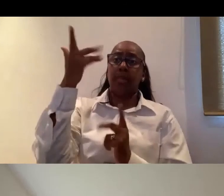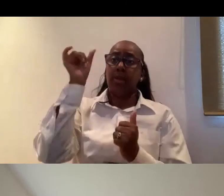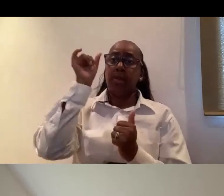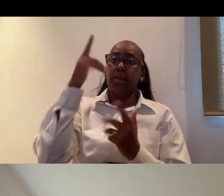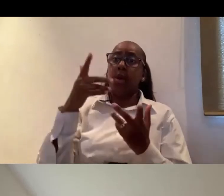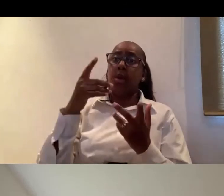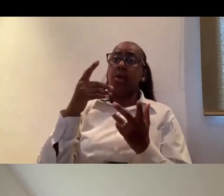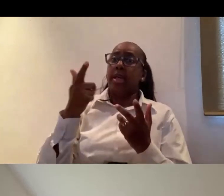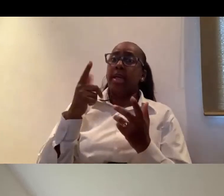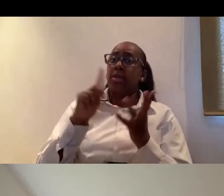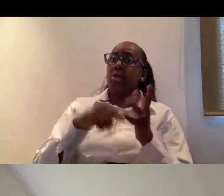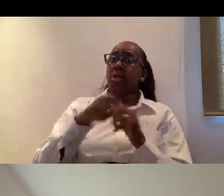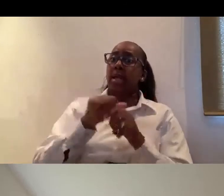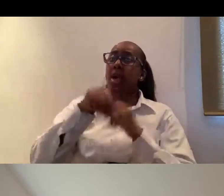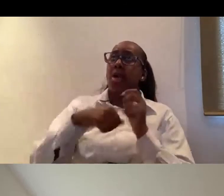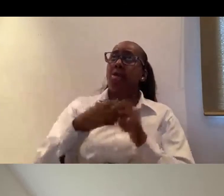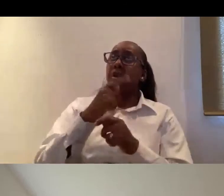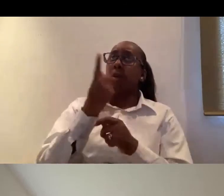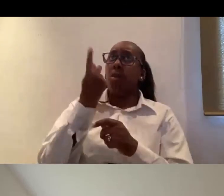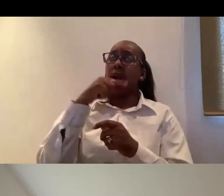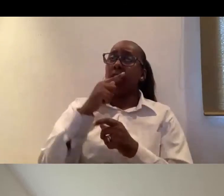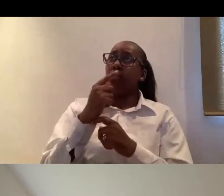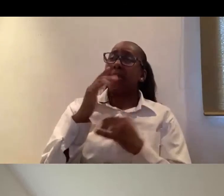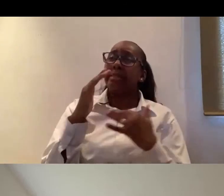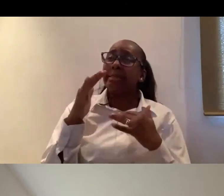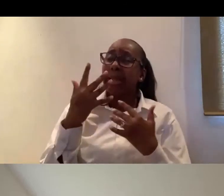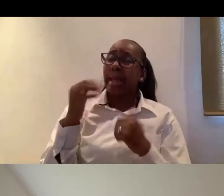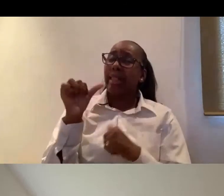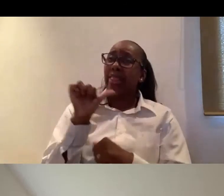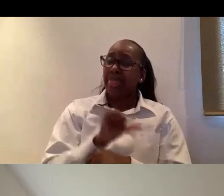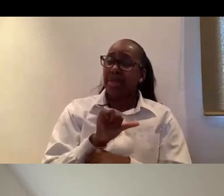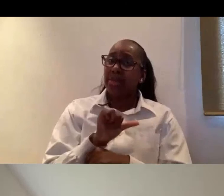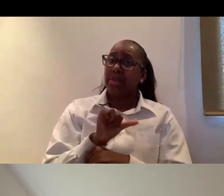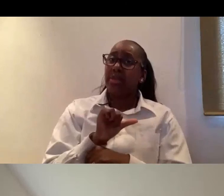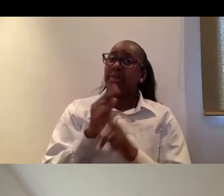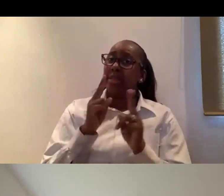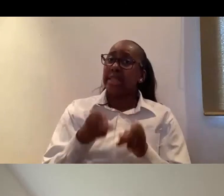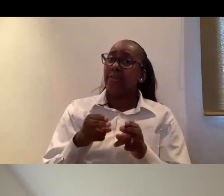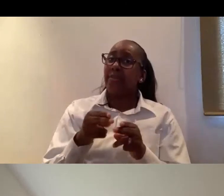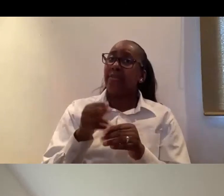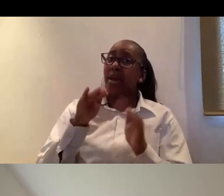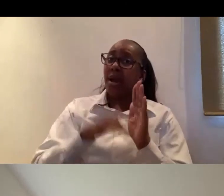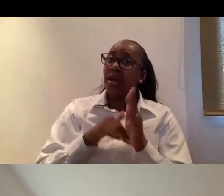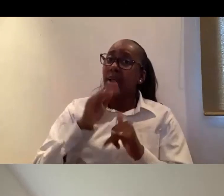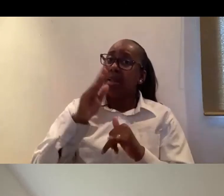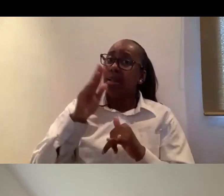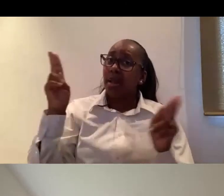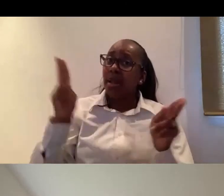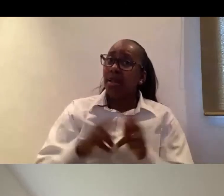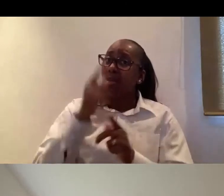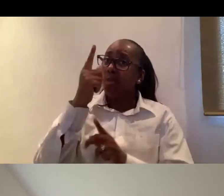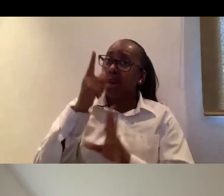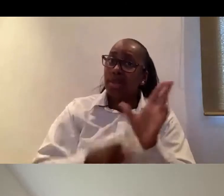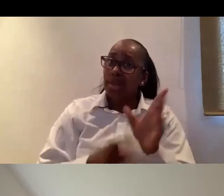over 100,000, I think over 110,000 deaths in under a year, which is